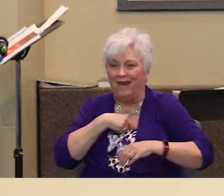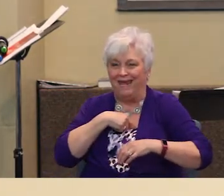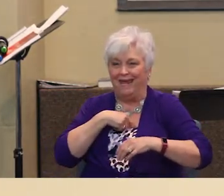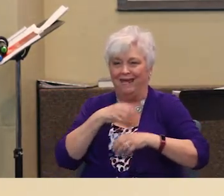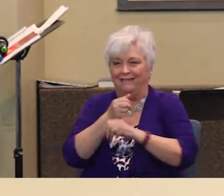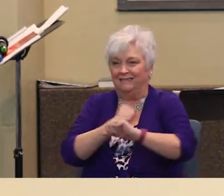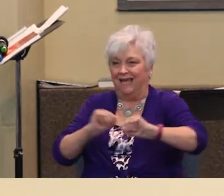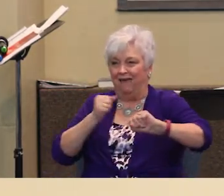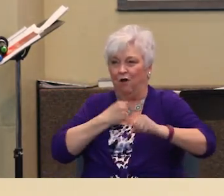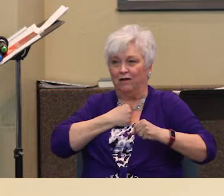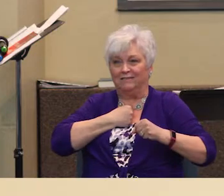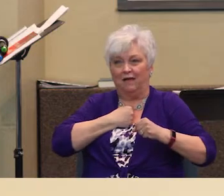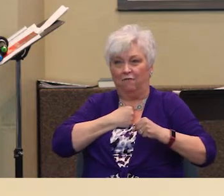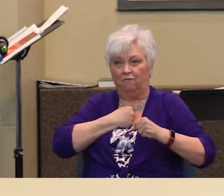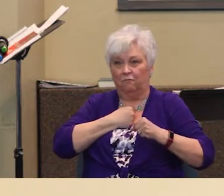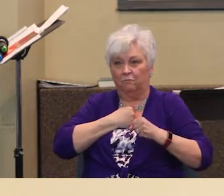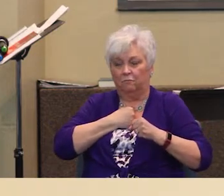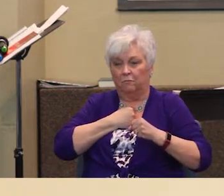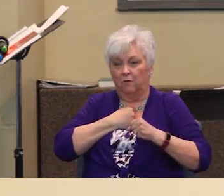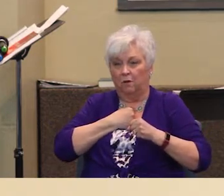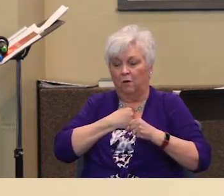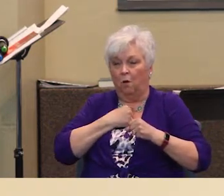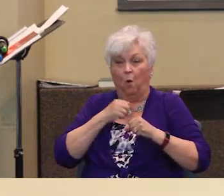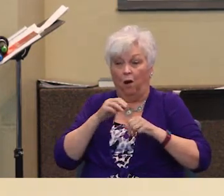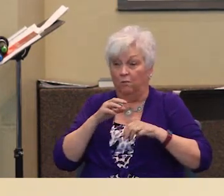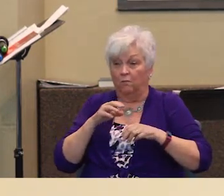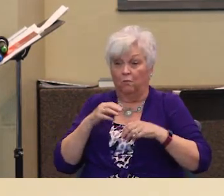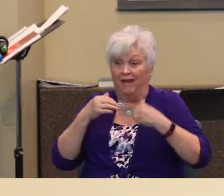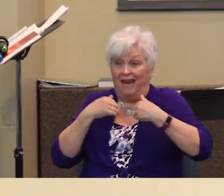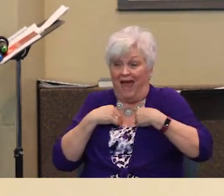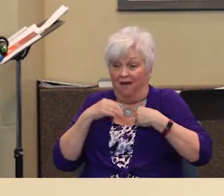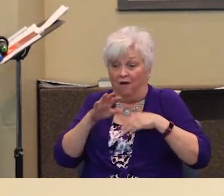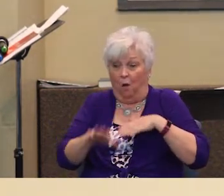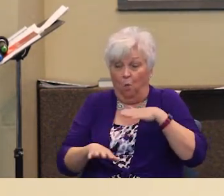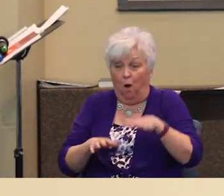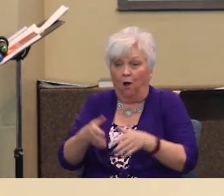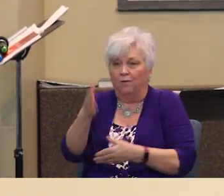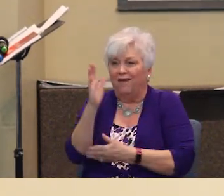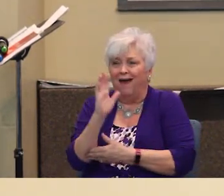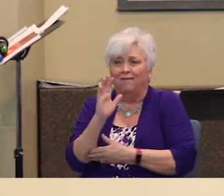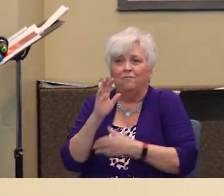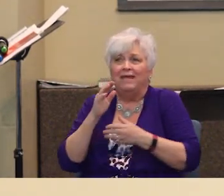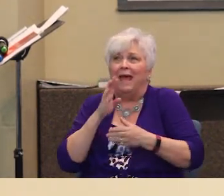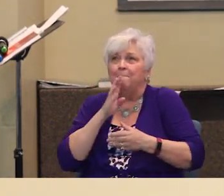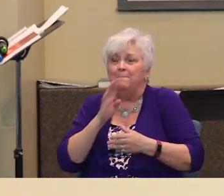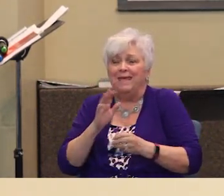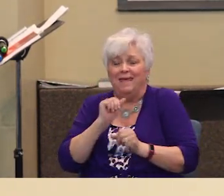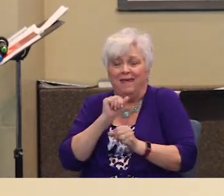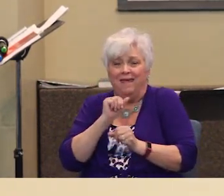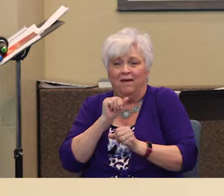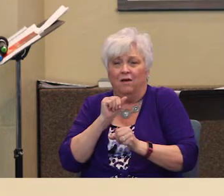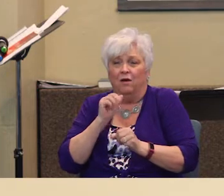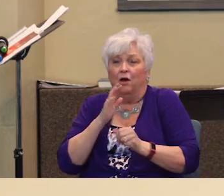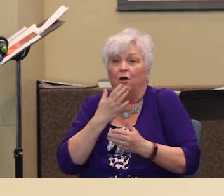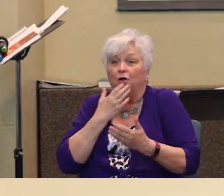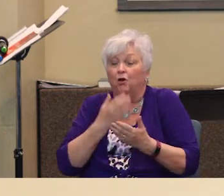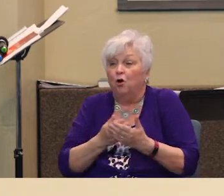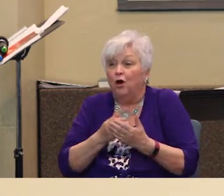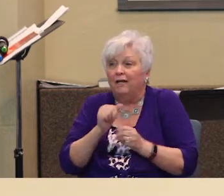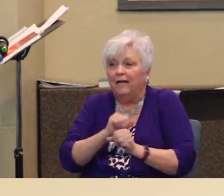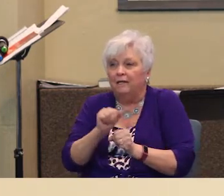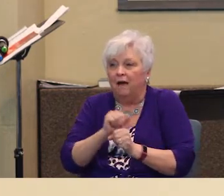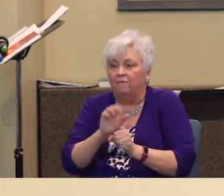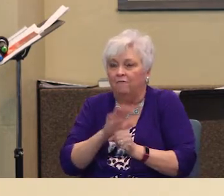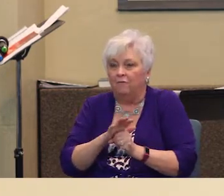salvation or anything to do with our walk with God. We can't be good enough. We can't work hard enough. We can't